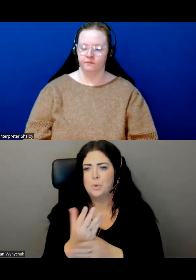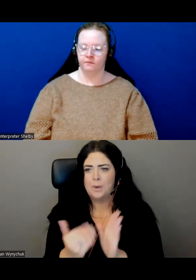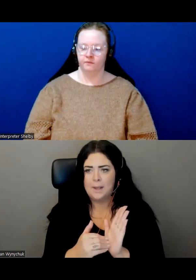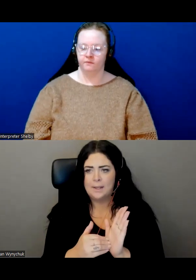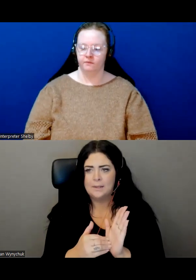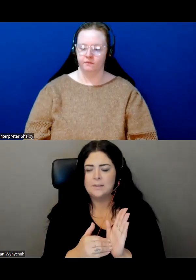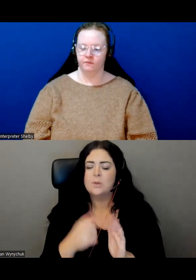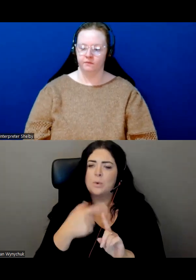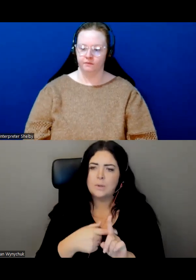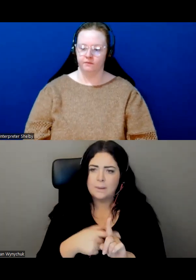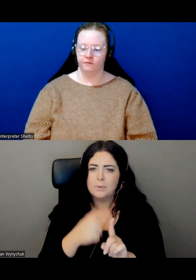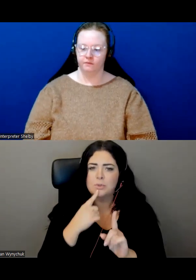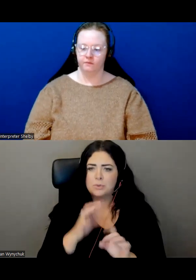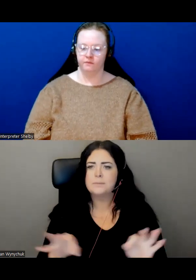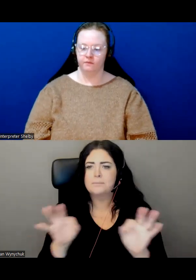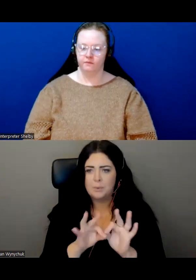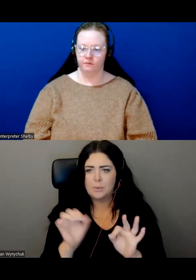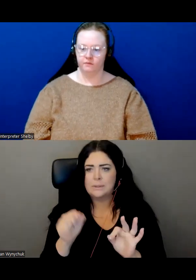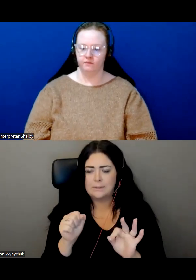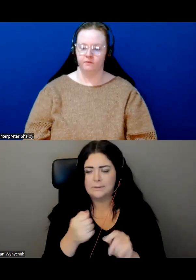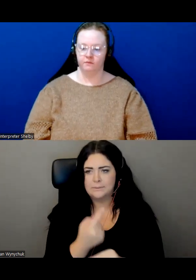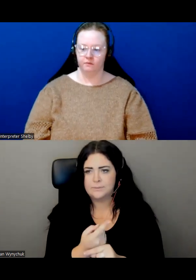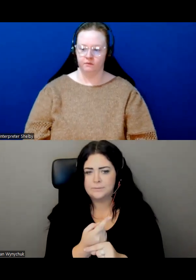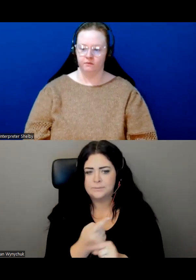temperature still is a factor. It will